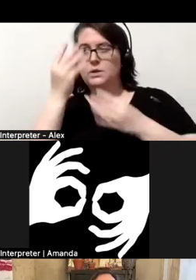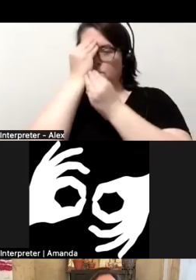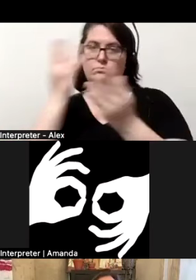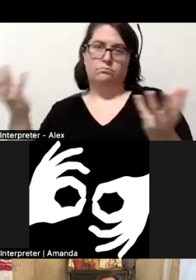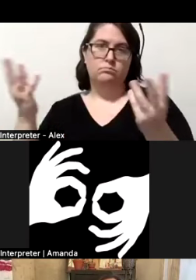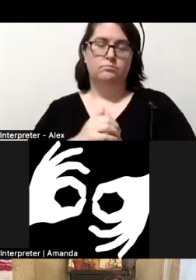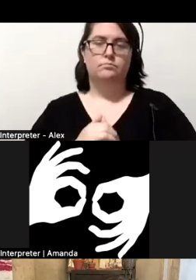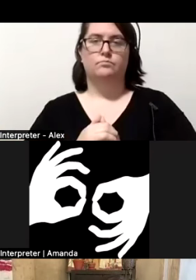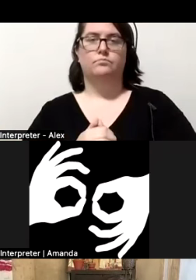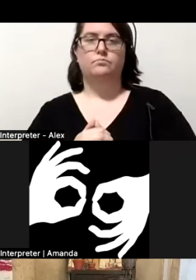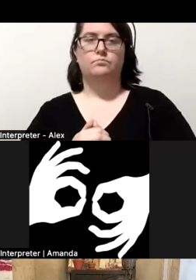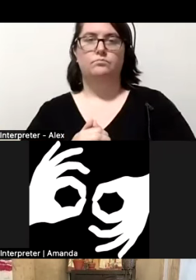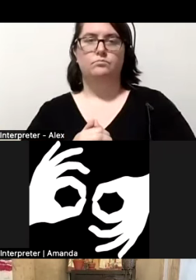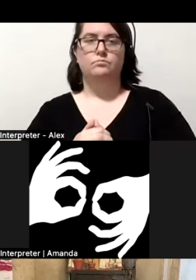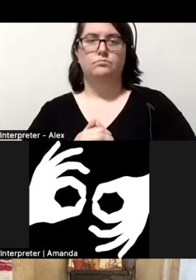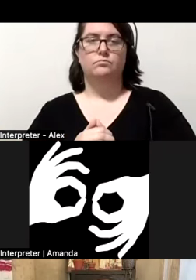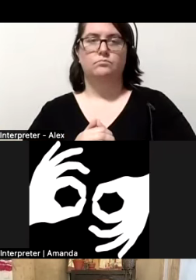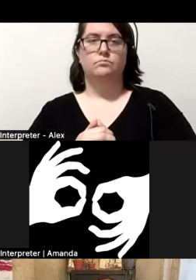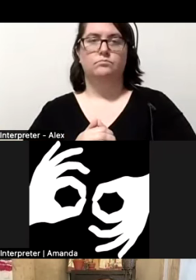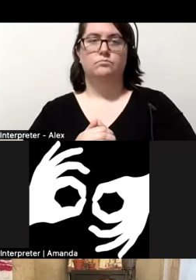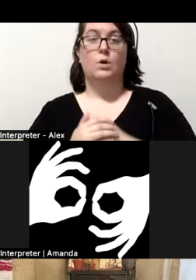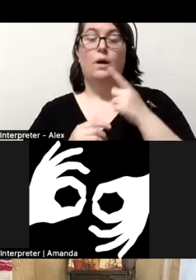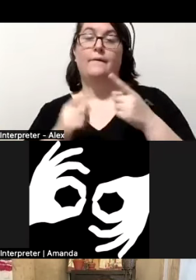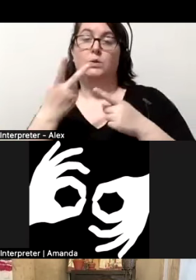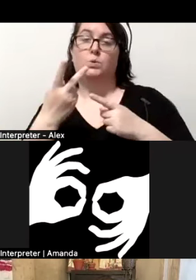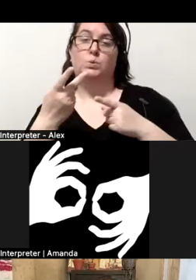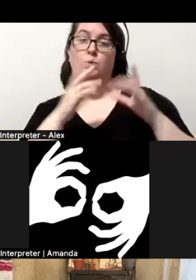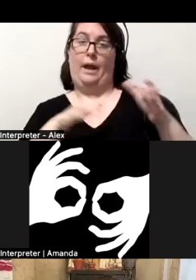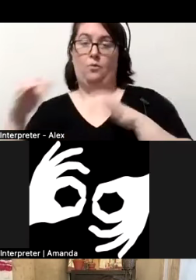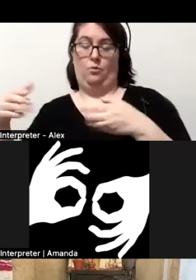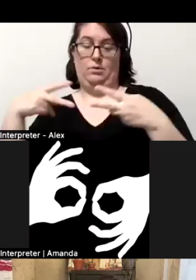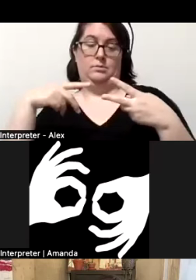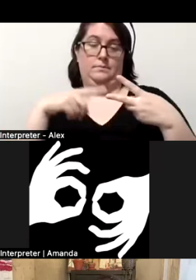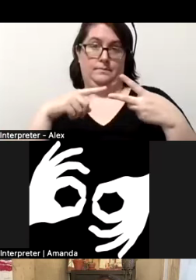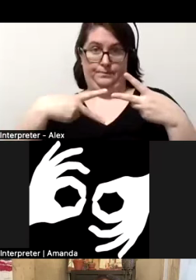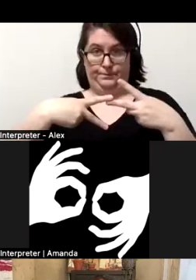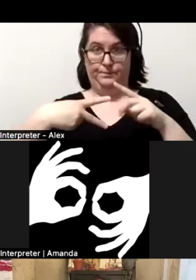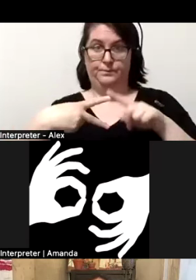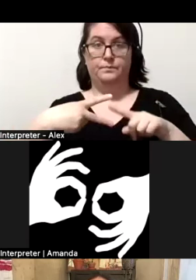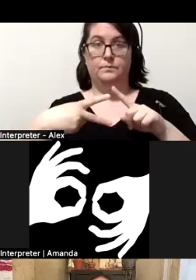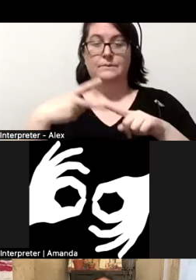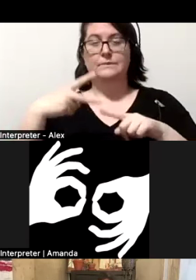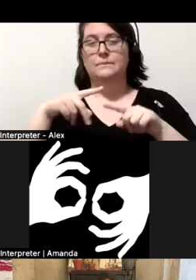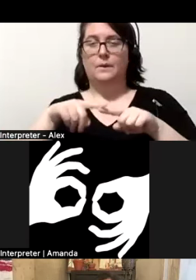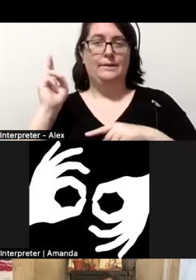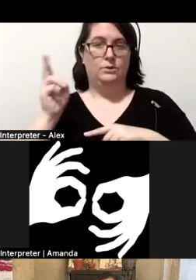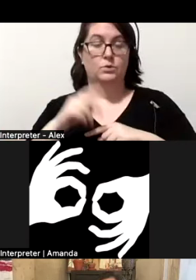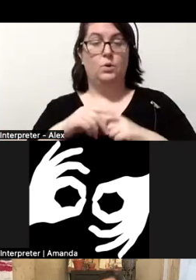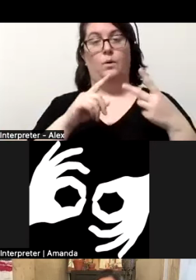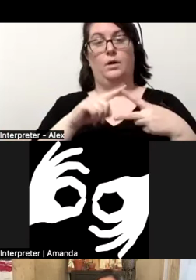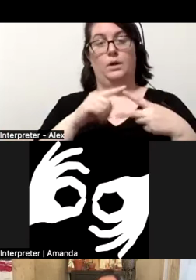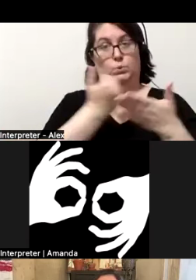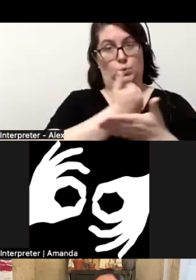So this program has two categories based on years of operation and festival history. So first off, we have emerging